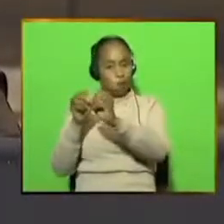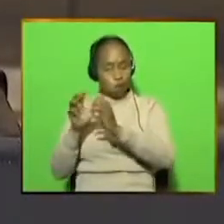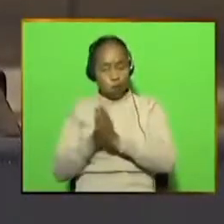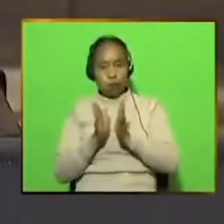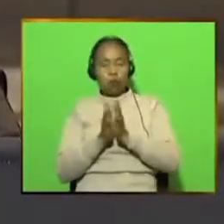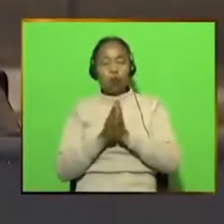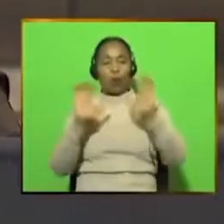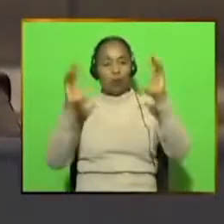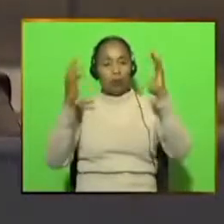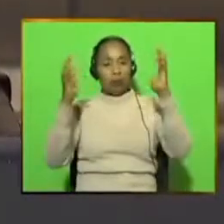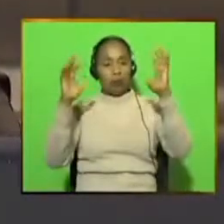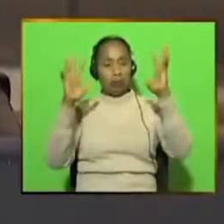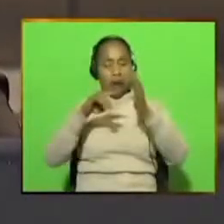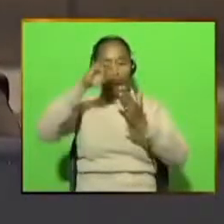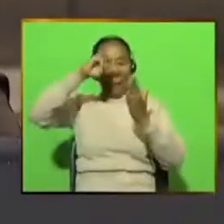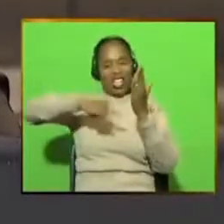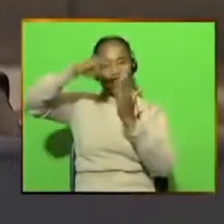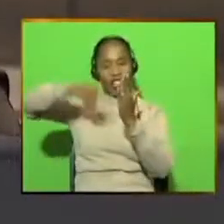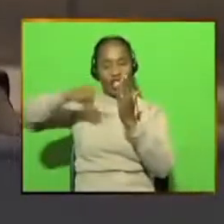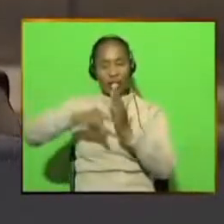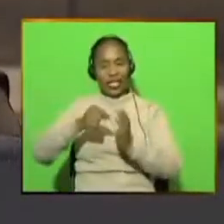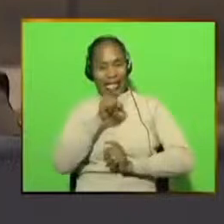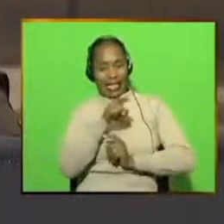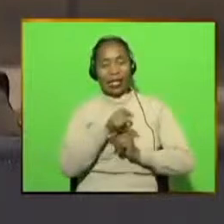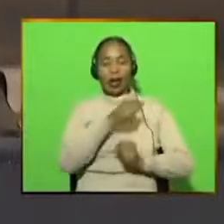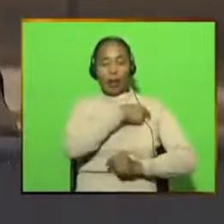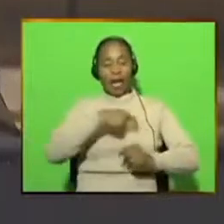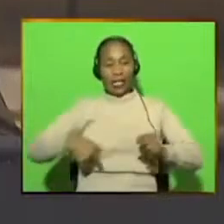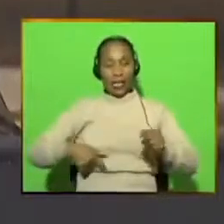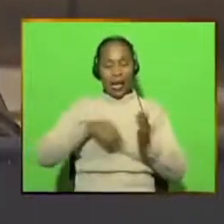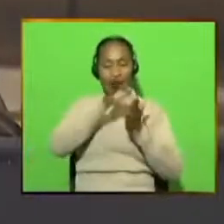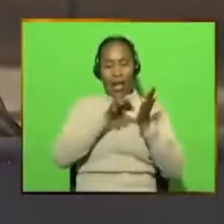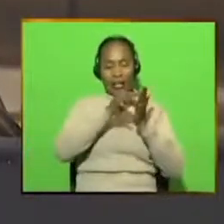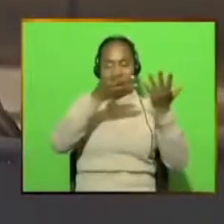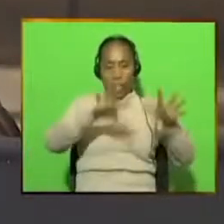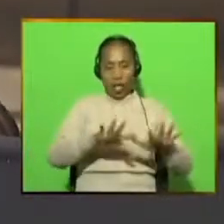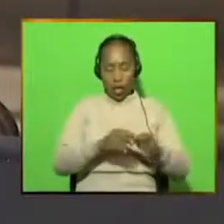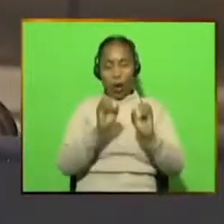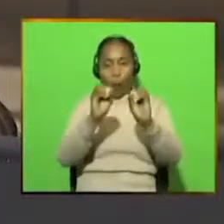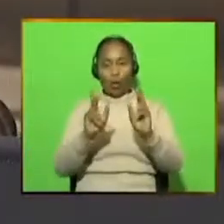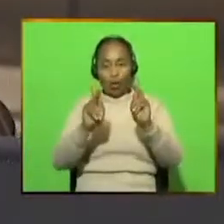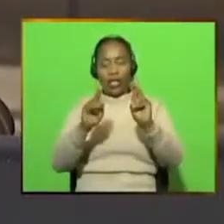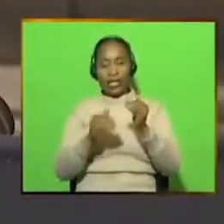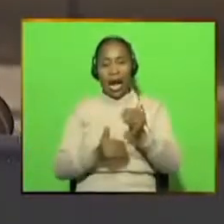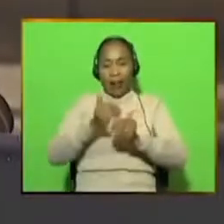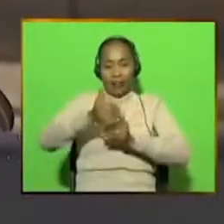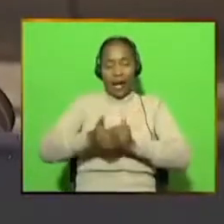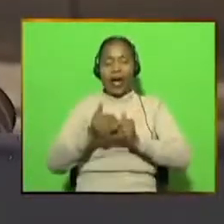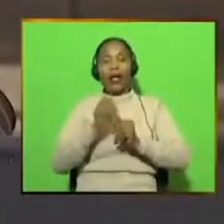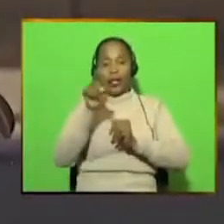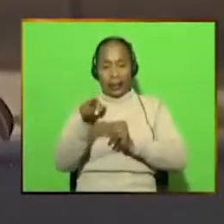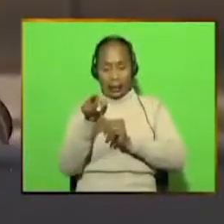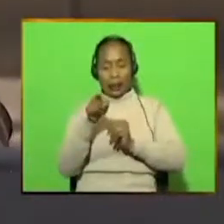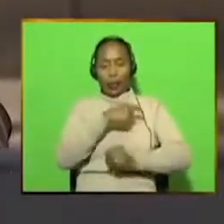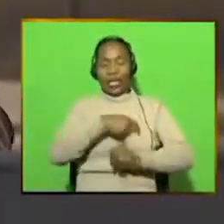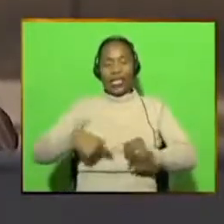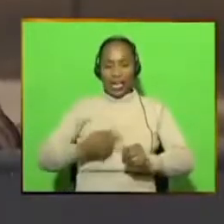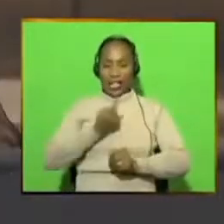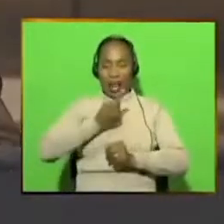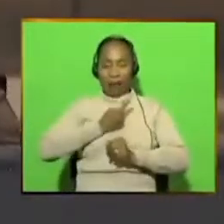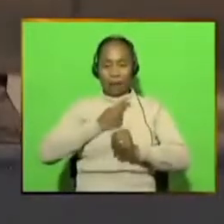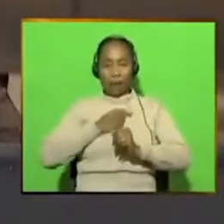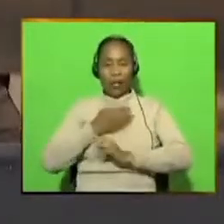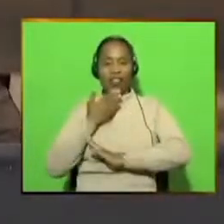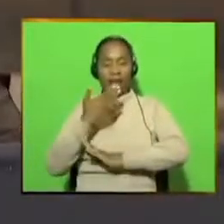messages and the President-elect an opportunity to address the House. Order, honorable